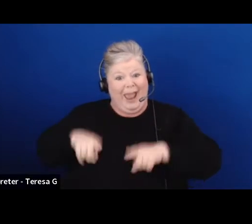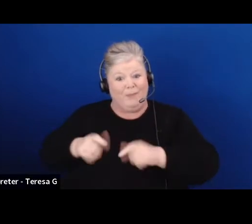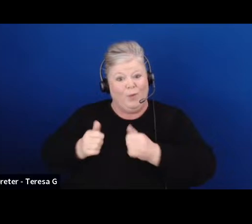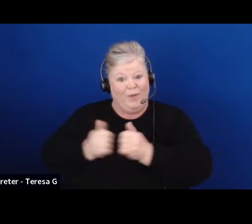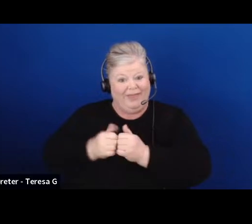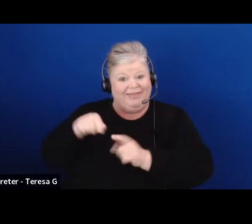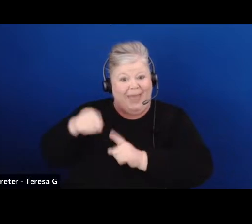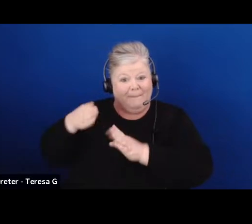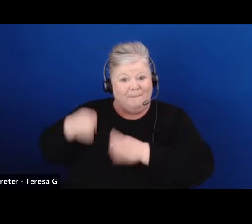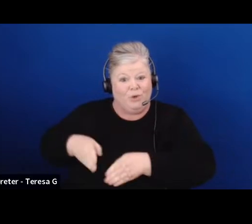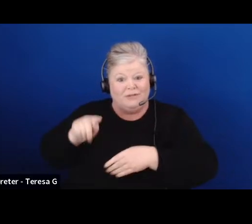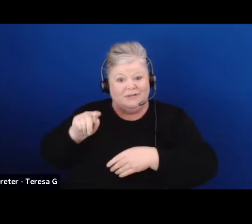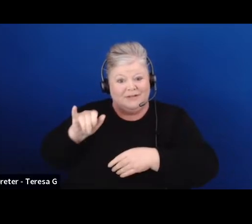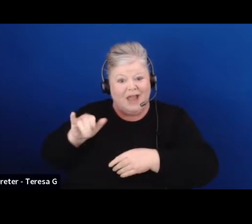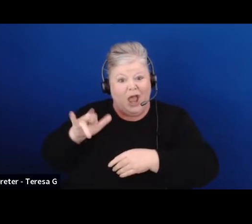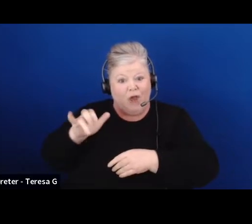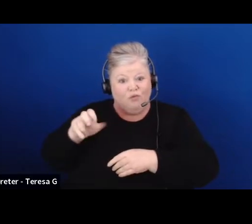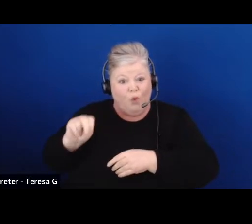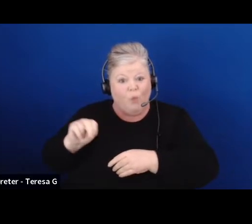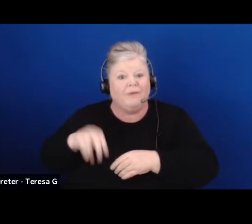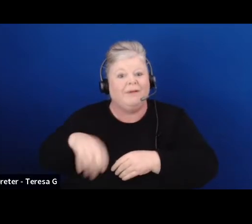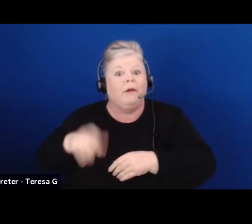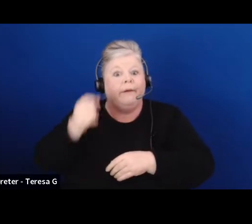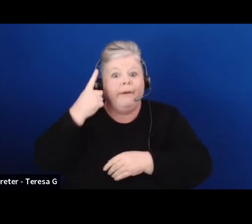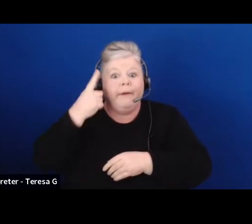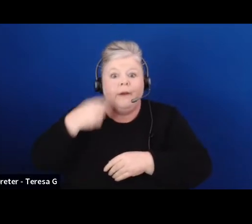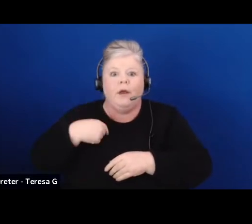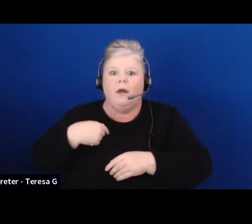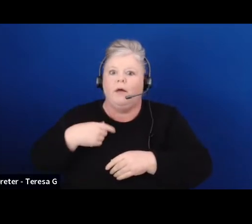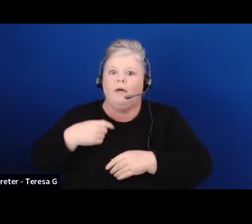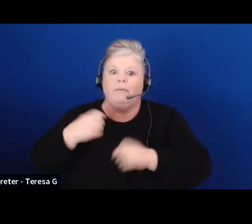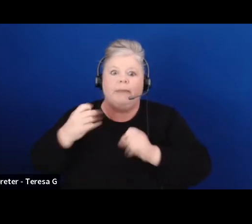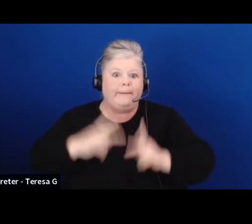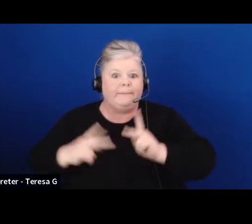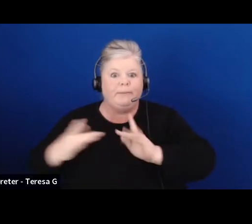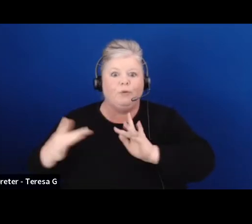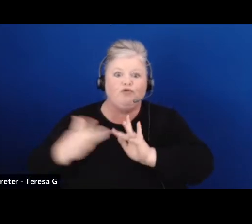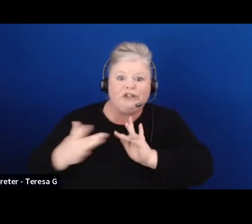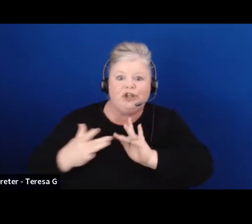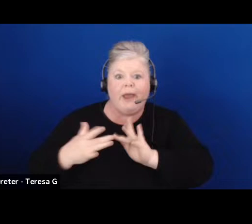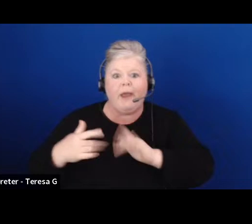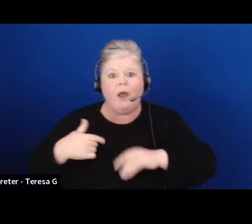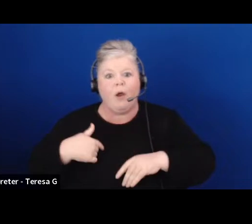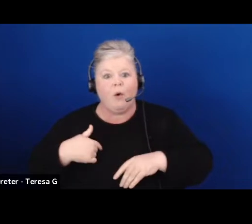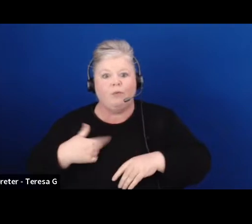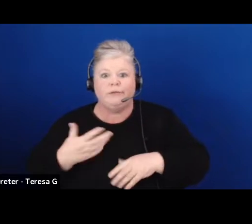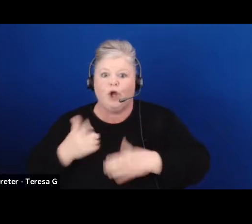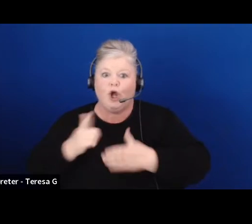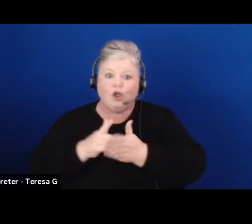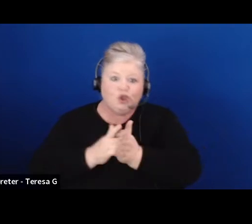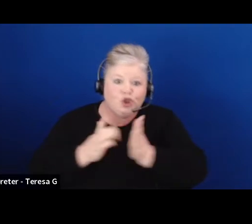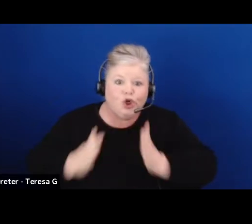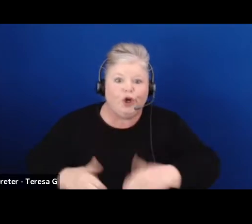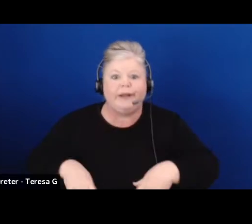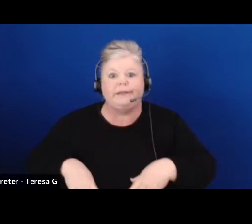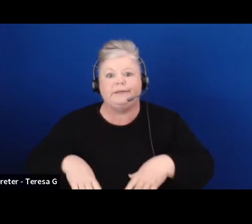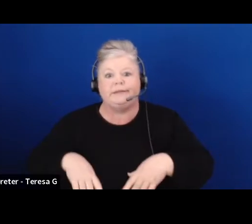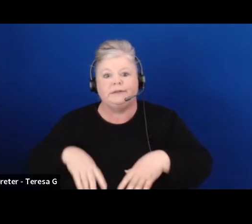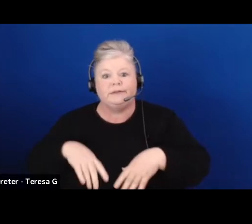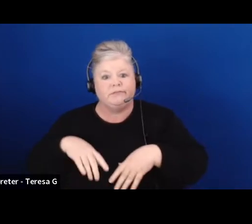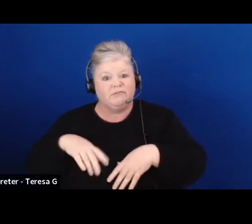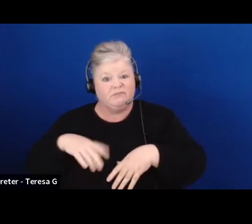people started reaching out to me, attorneys, public defender. And so I dug into it and got